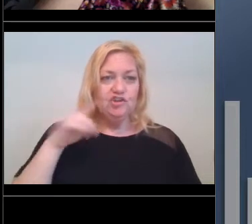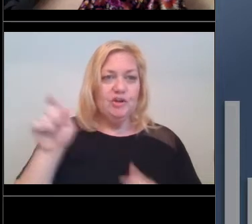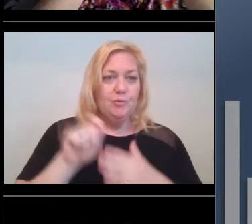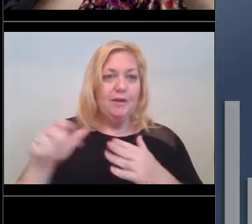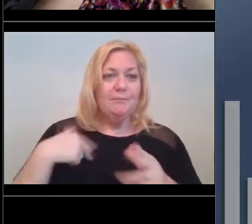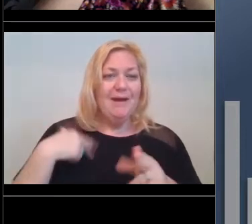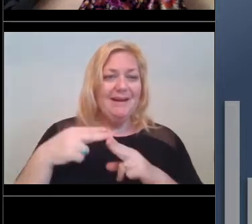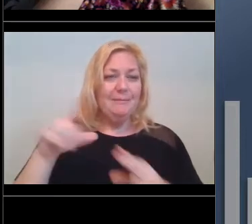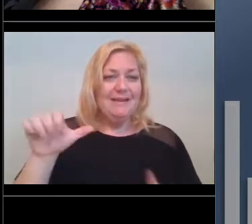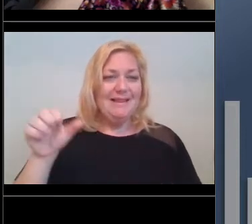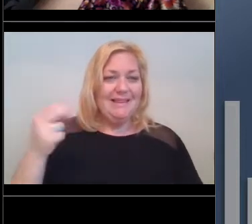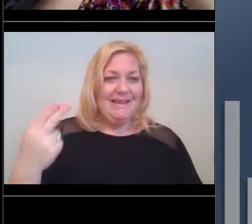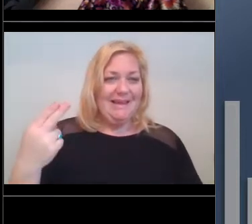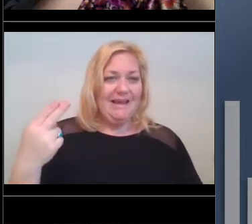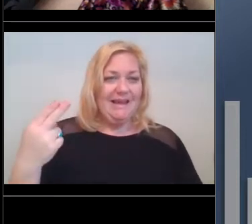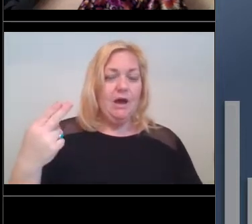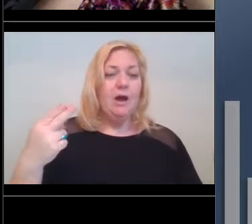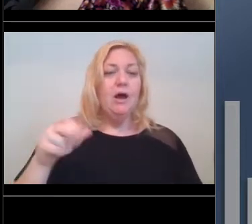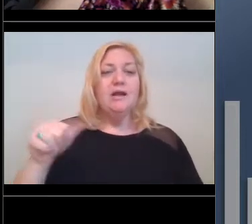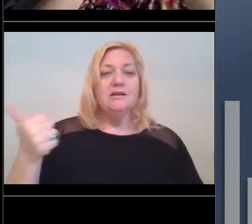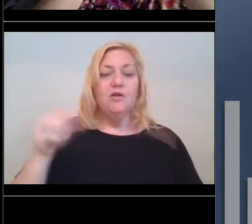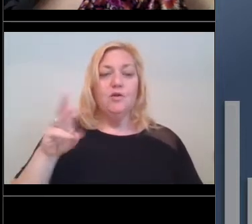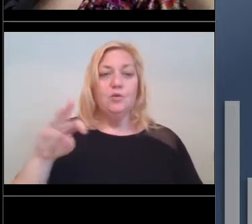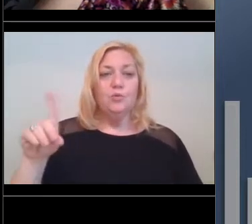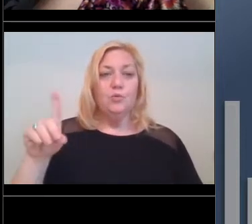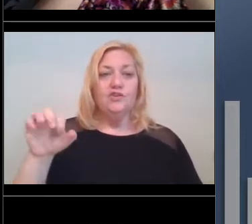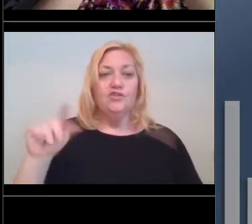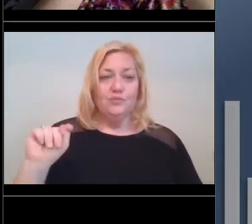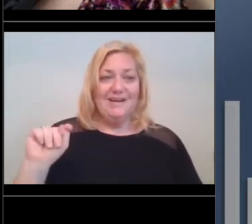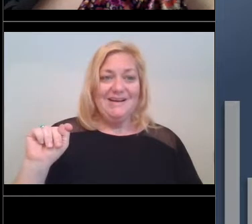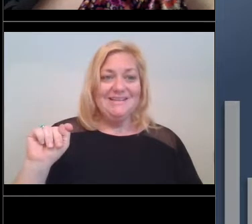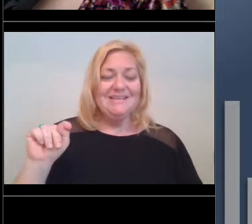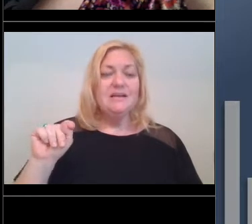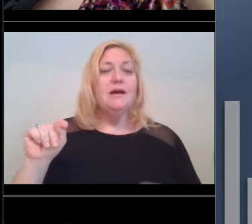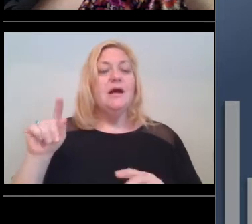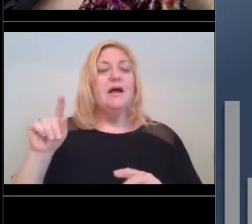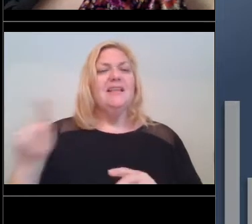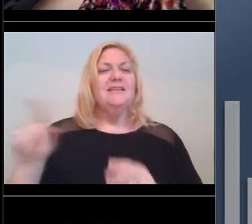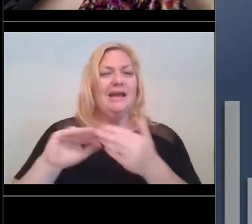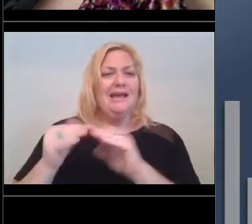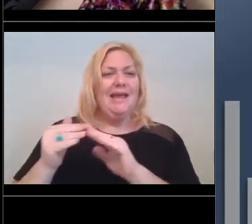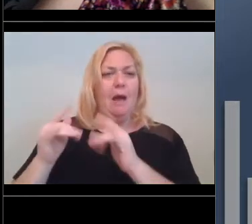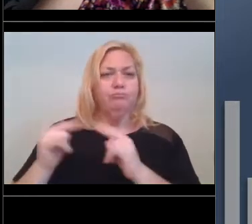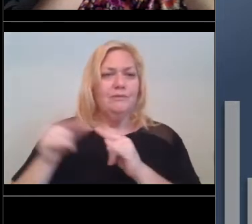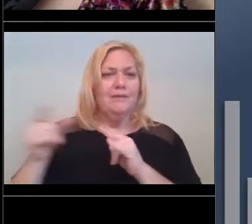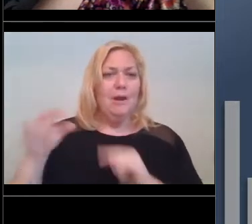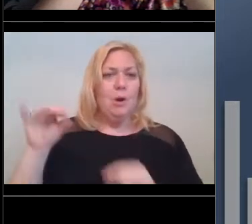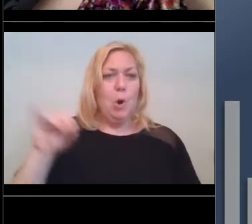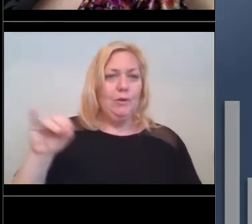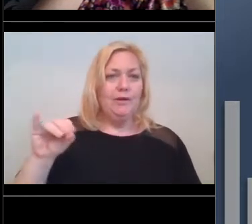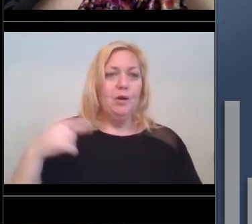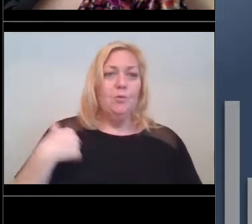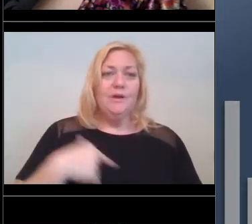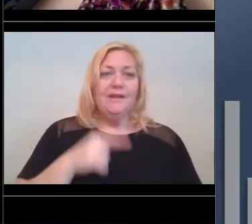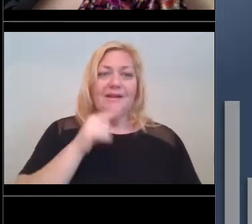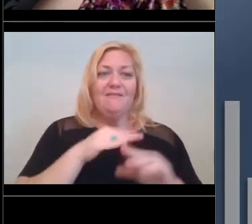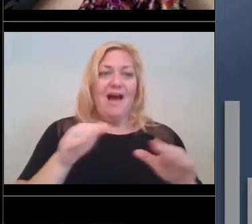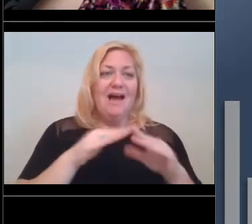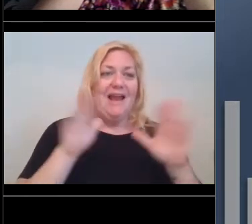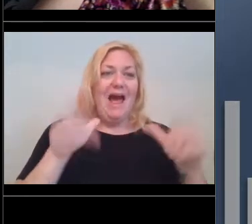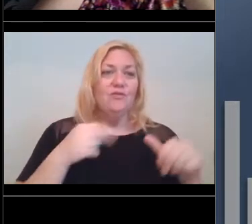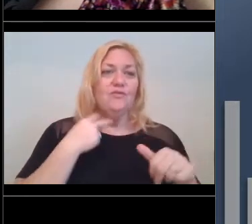Leah, here with Dio and other Wood Street residents, an encampment in West Oakland. We would like to have unhoused voices represented on this